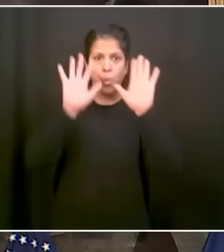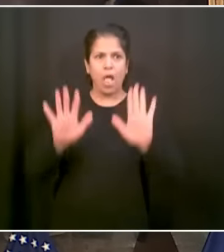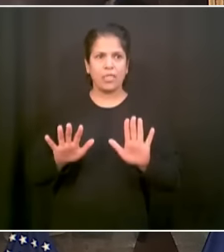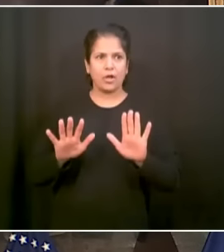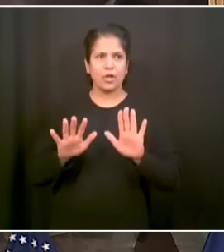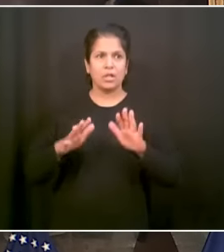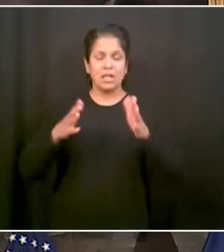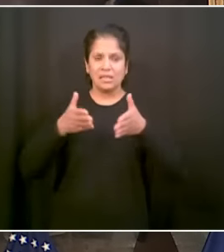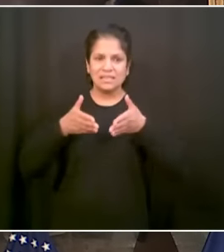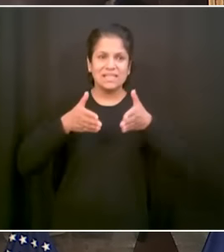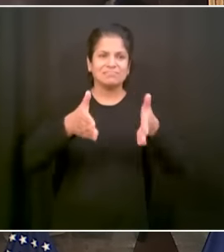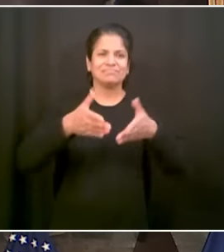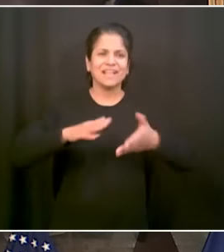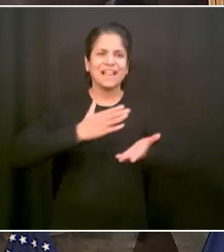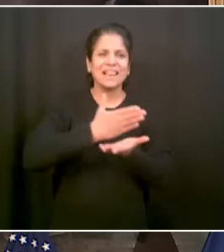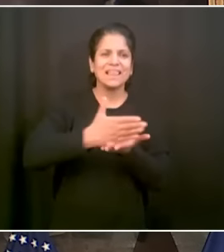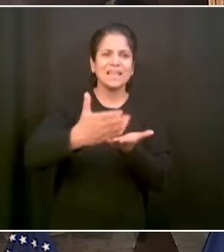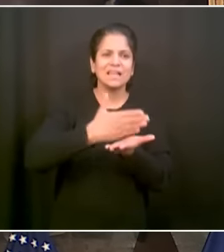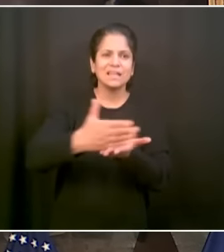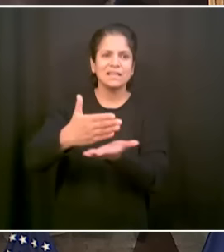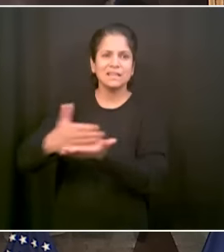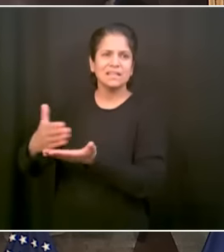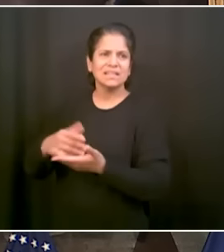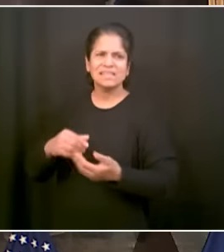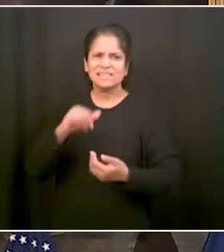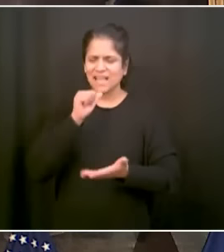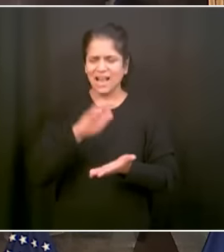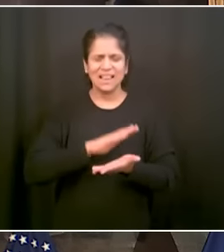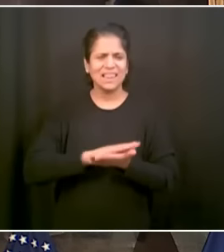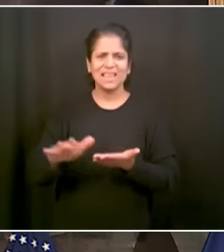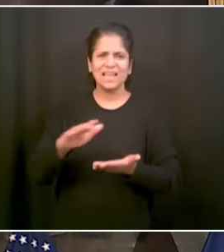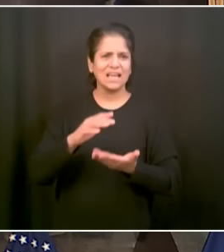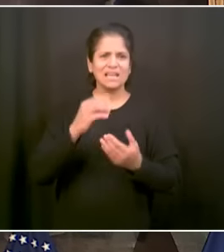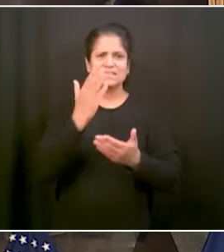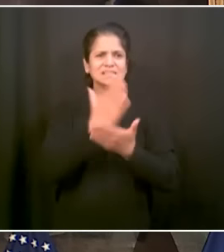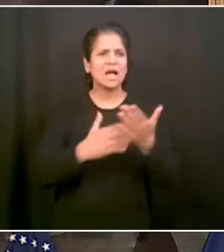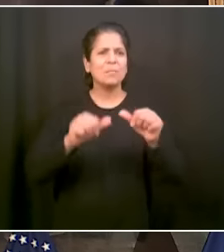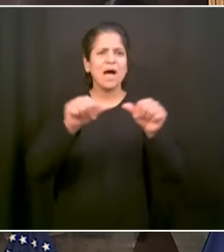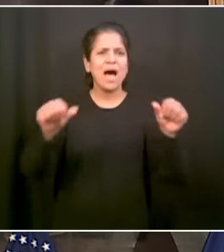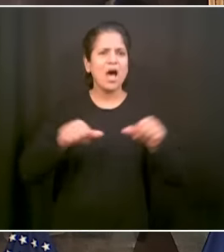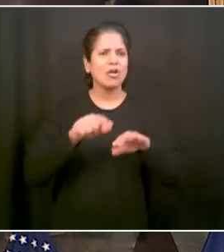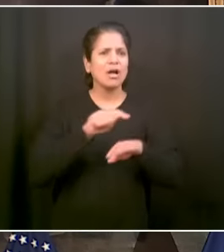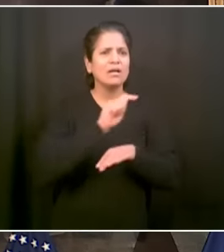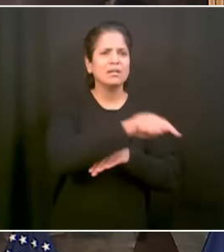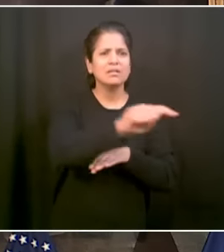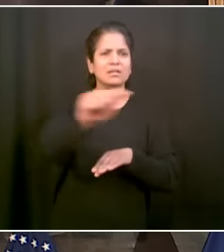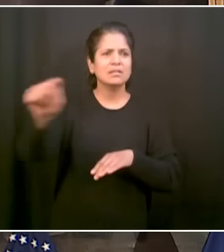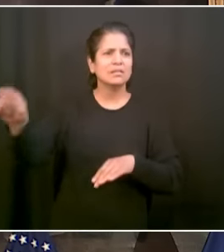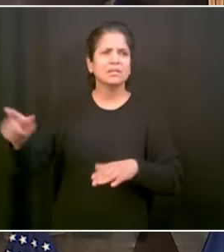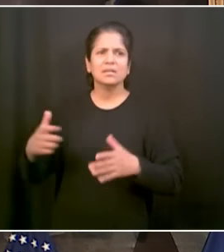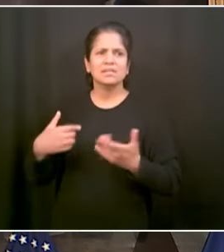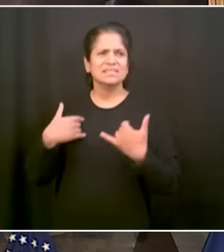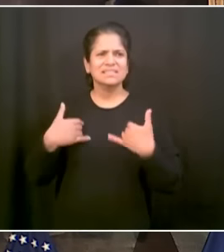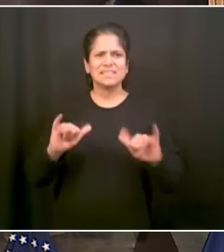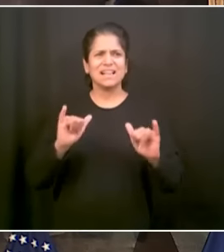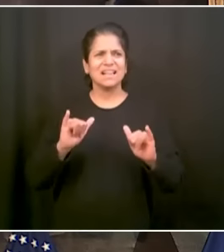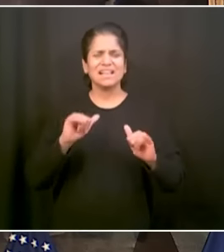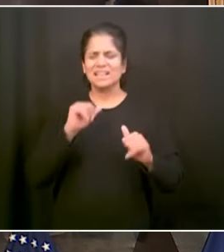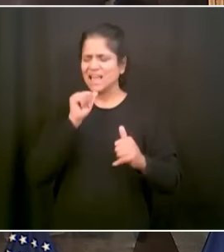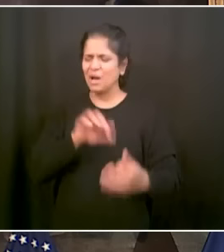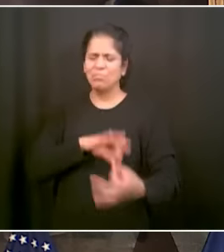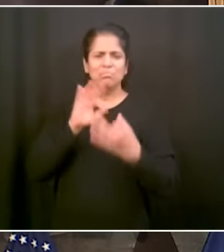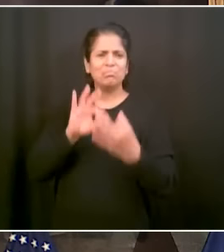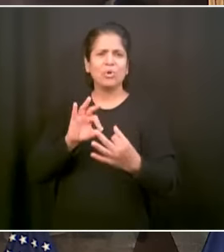who, fulfill those obligations to varying degrees. But even if everything works perfectly, we still end up with situations where, the crosswalks